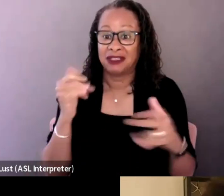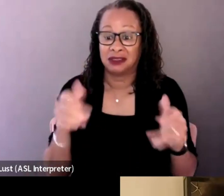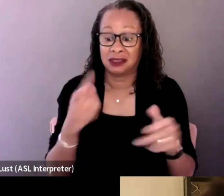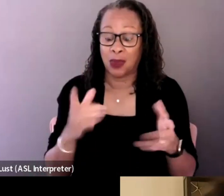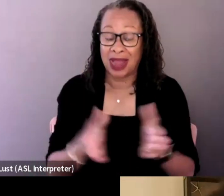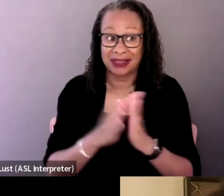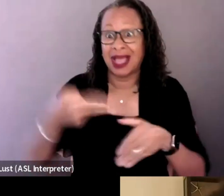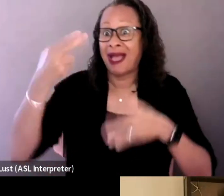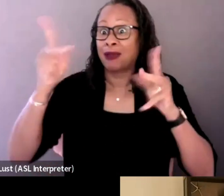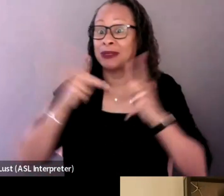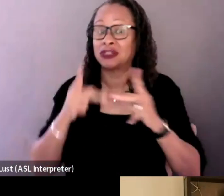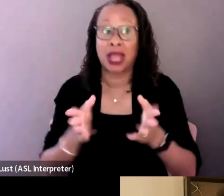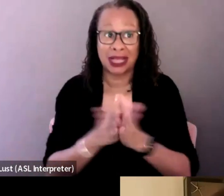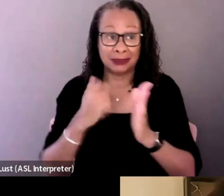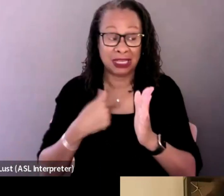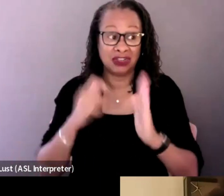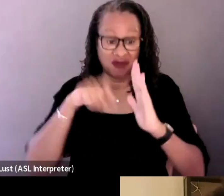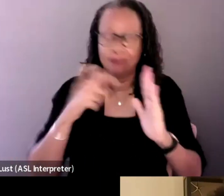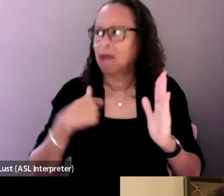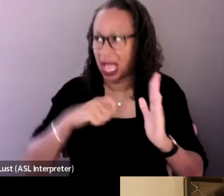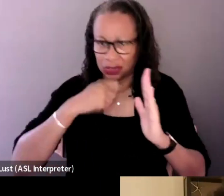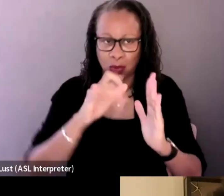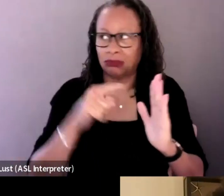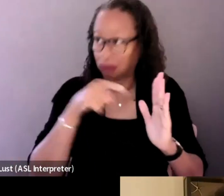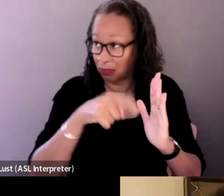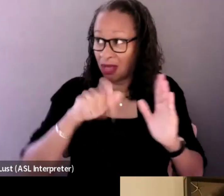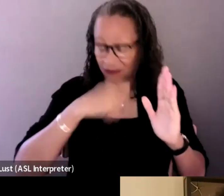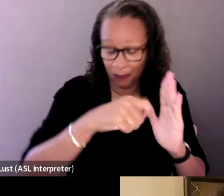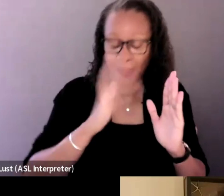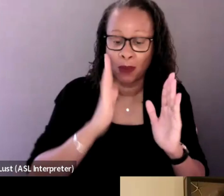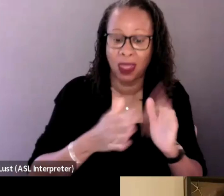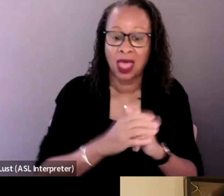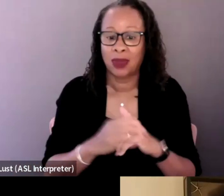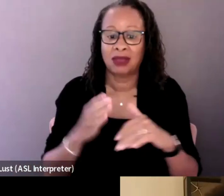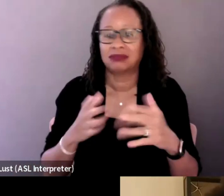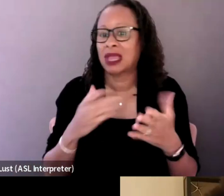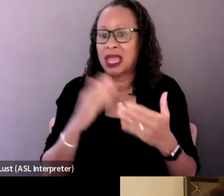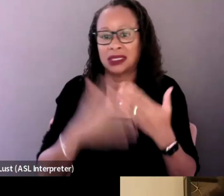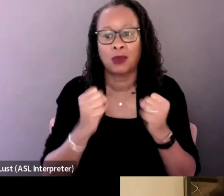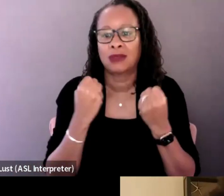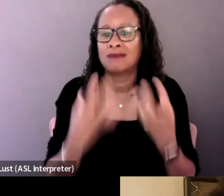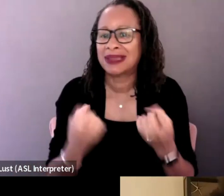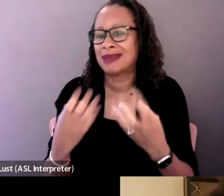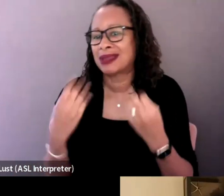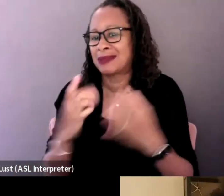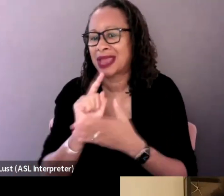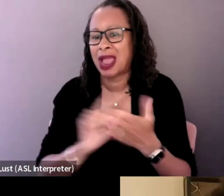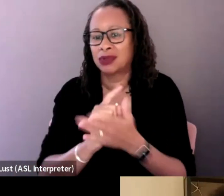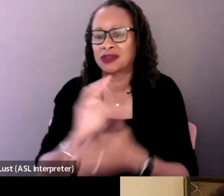whenever they asked me film something, I would always film it. And we ended up having 220 hours of material. And as you know, documentary is all